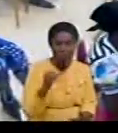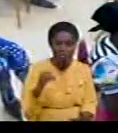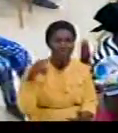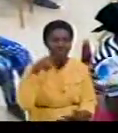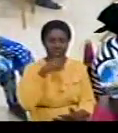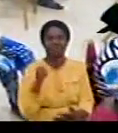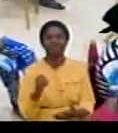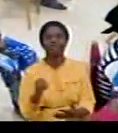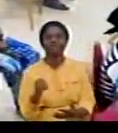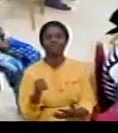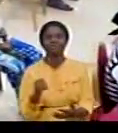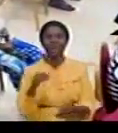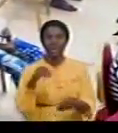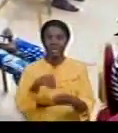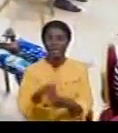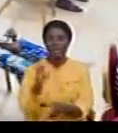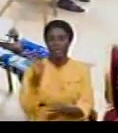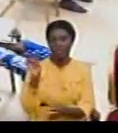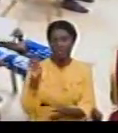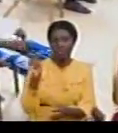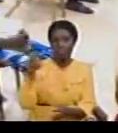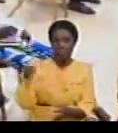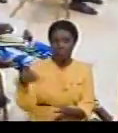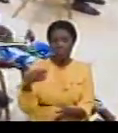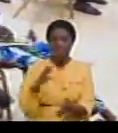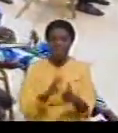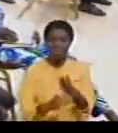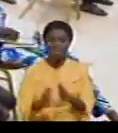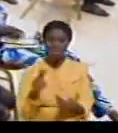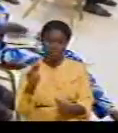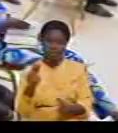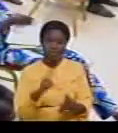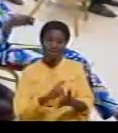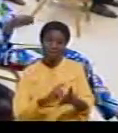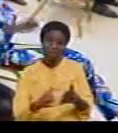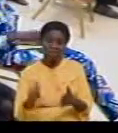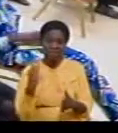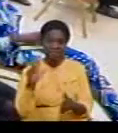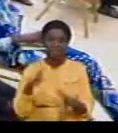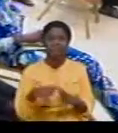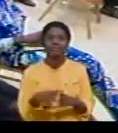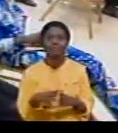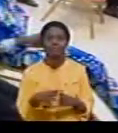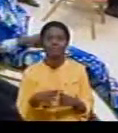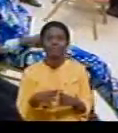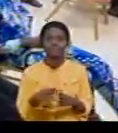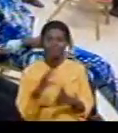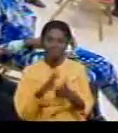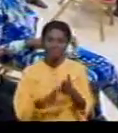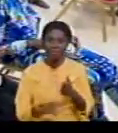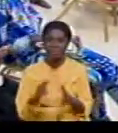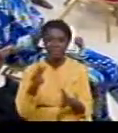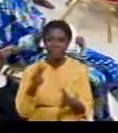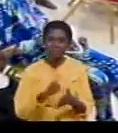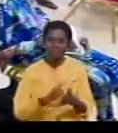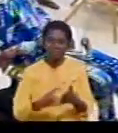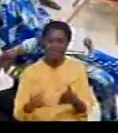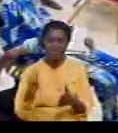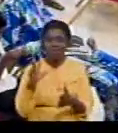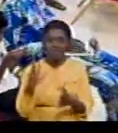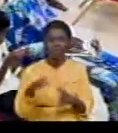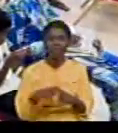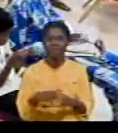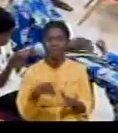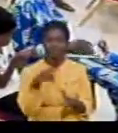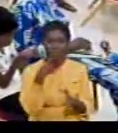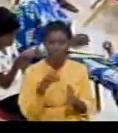In Ephesians chapter 2, reading from verse 3, Ephesians chapter 2, reading from verse 3,